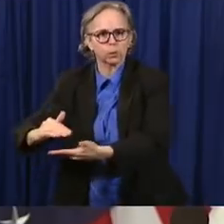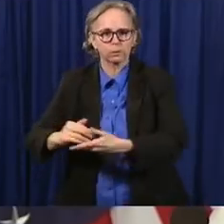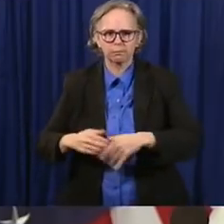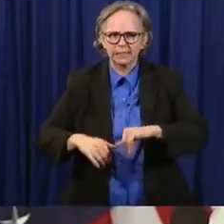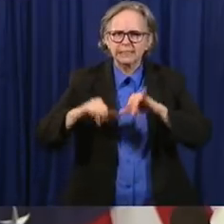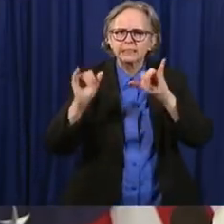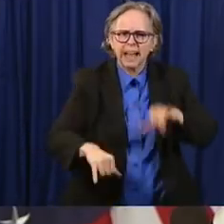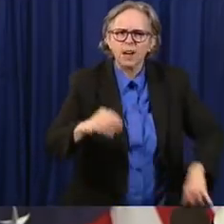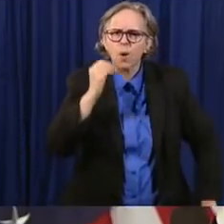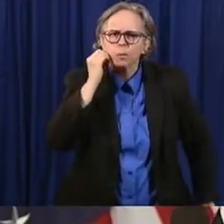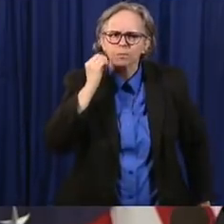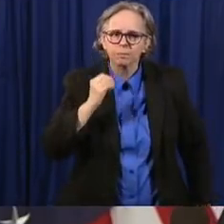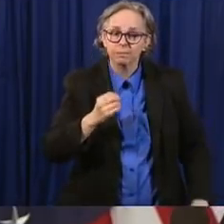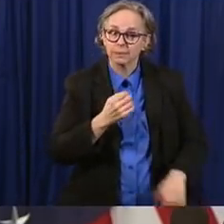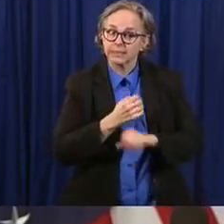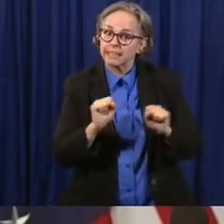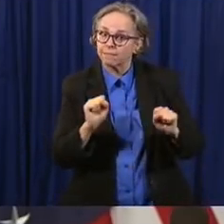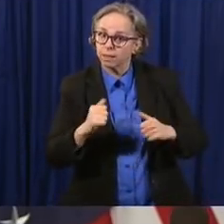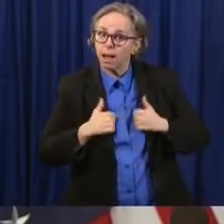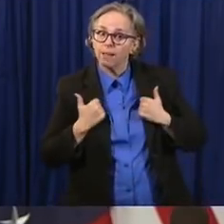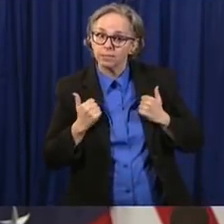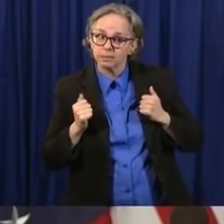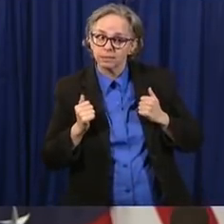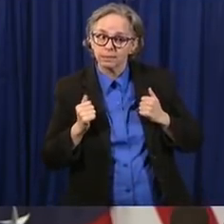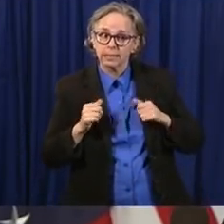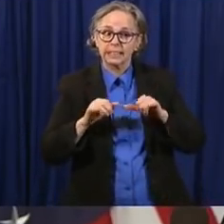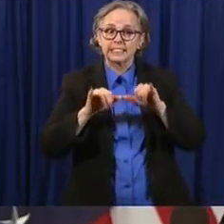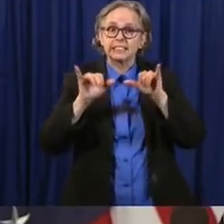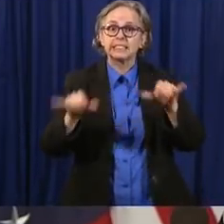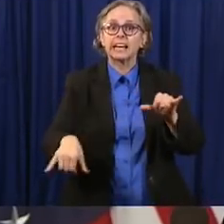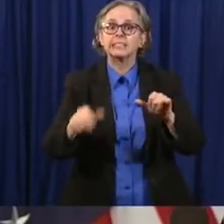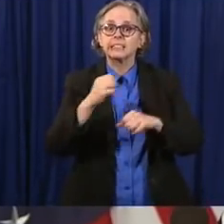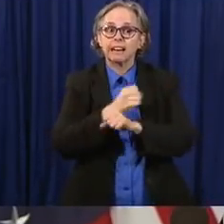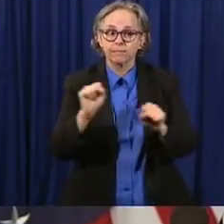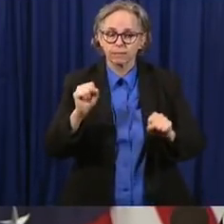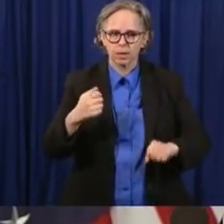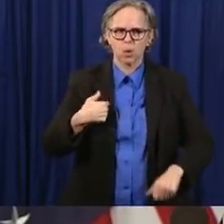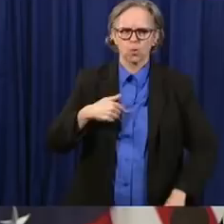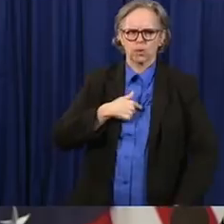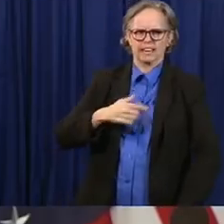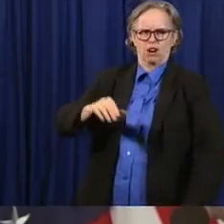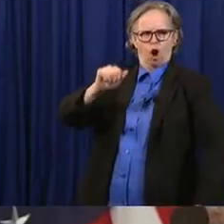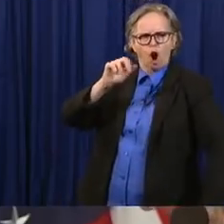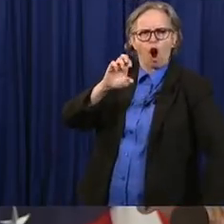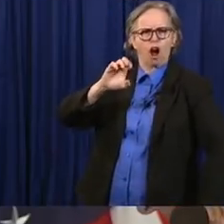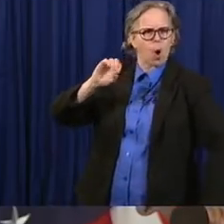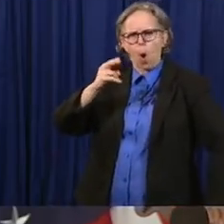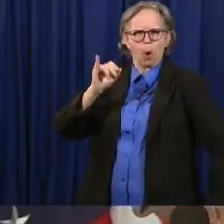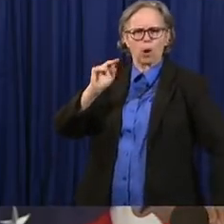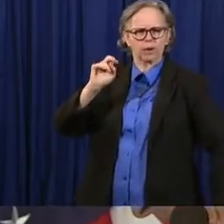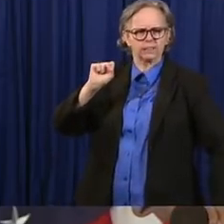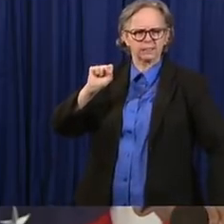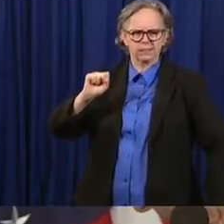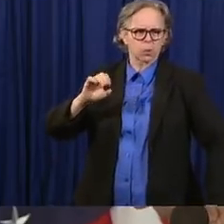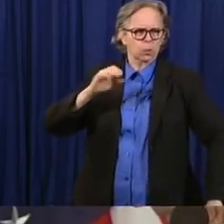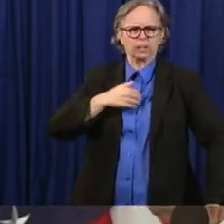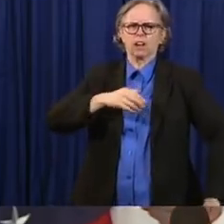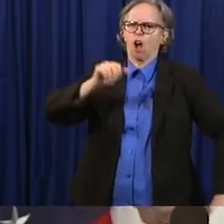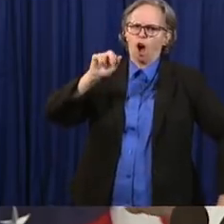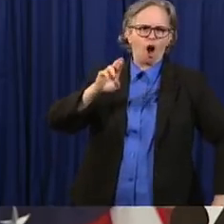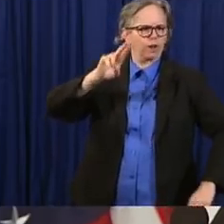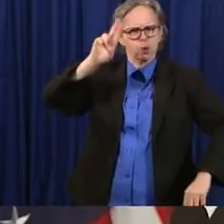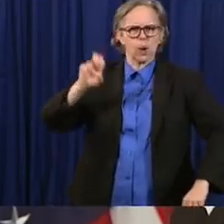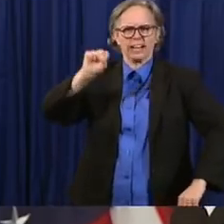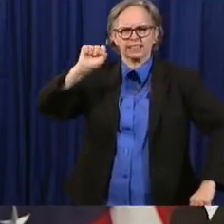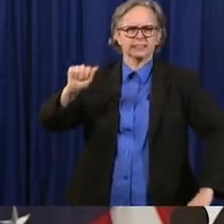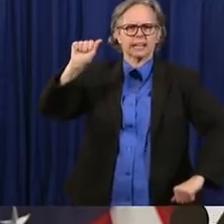save a life, stay safe. We are Ohio. We are the United States of America. We're